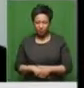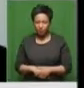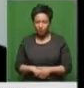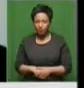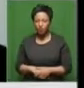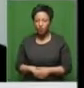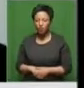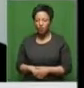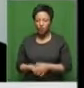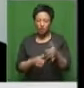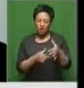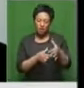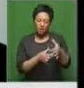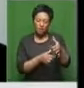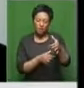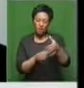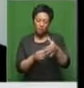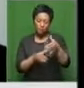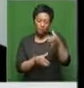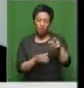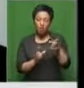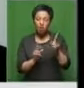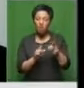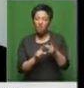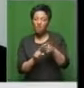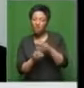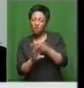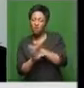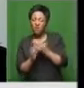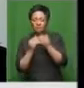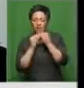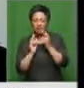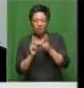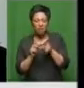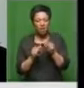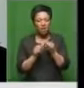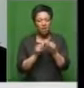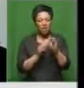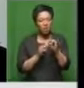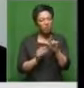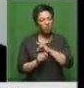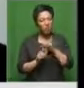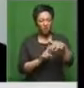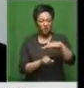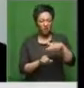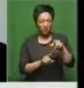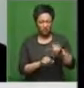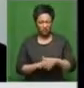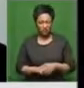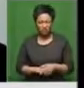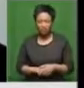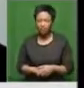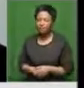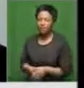how are these bottles different from the ordinary plastic, and how are they a better option for the environment? So